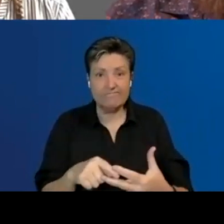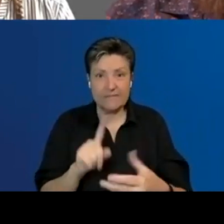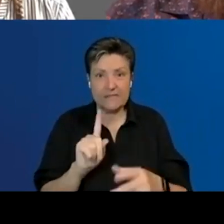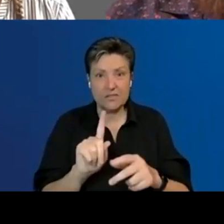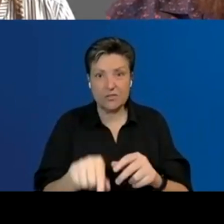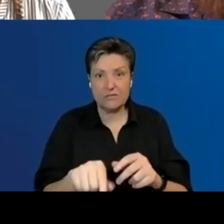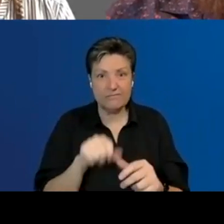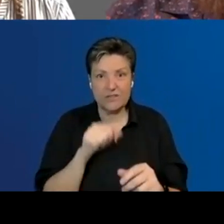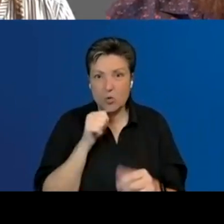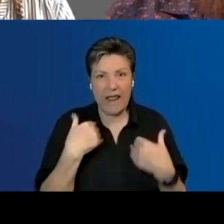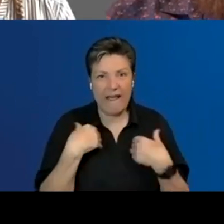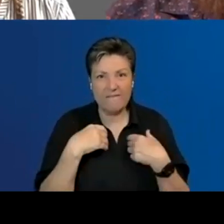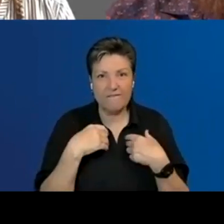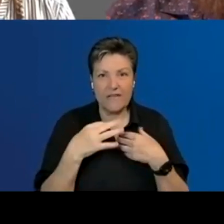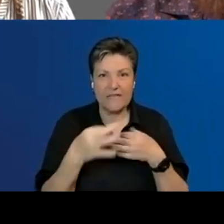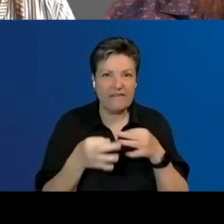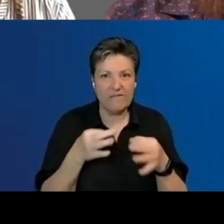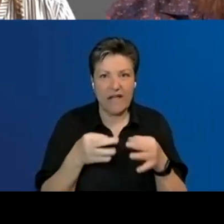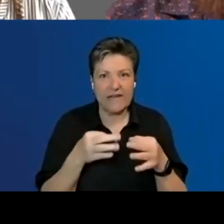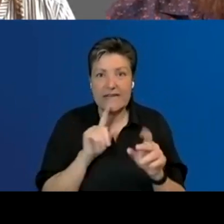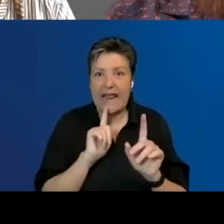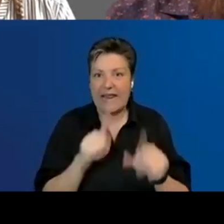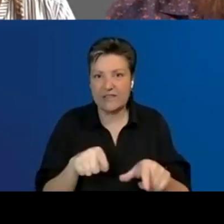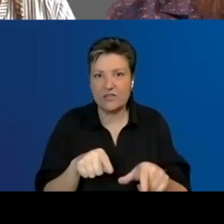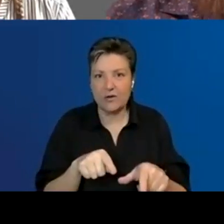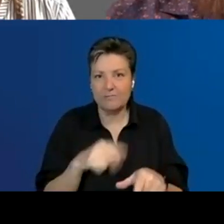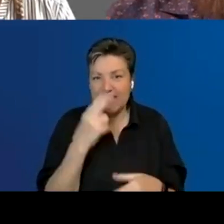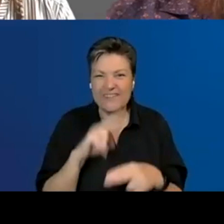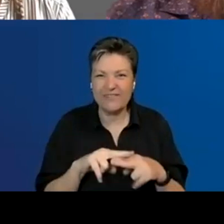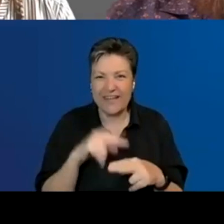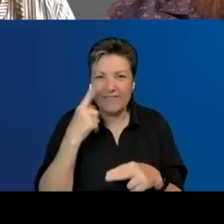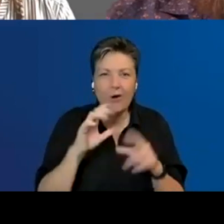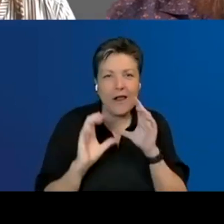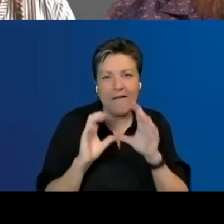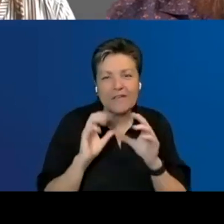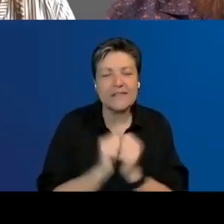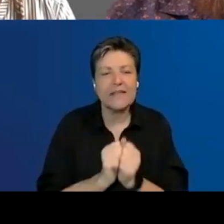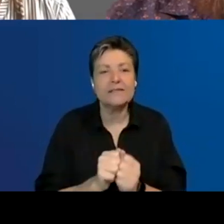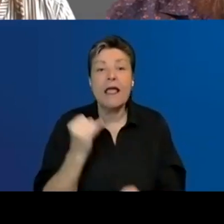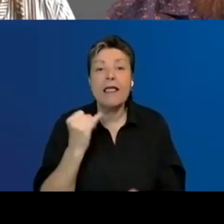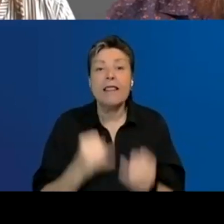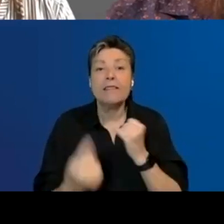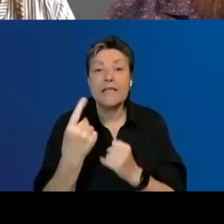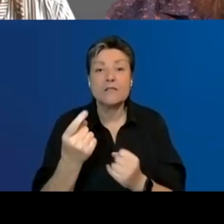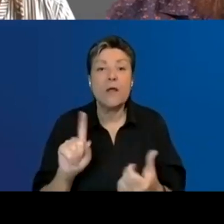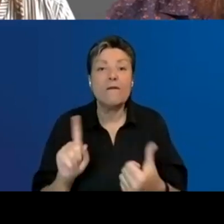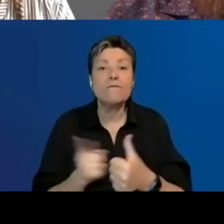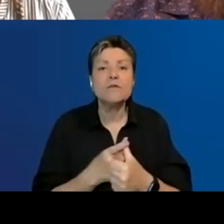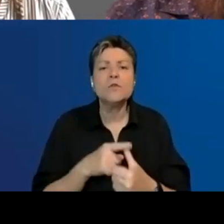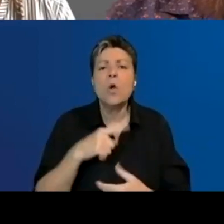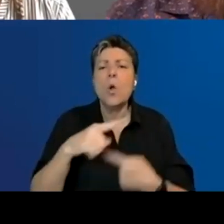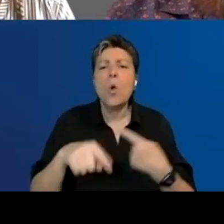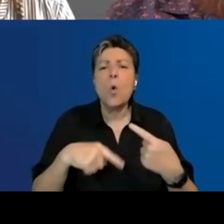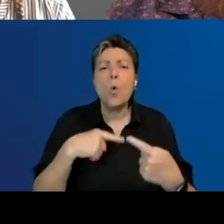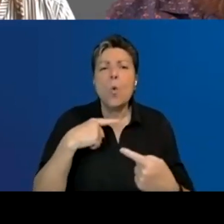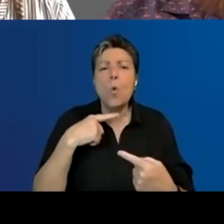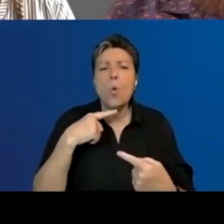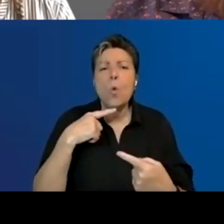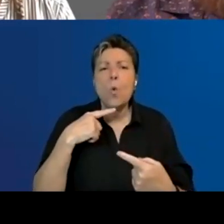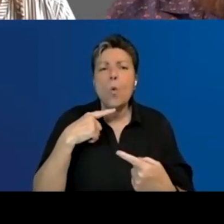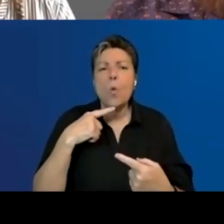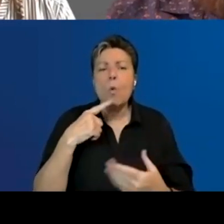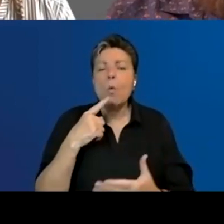fun for conversation. So I'm going to ask the last one first. What is the best podcast software? Does anyone have